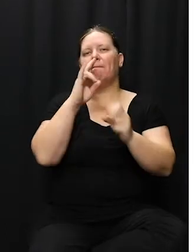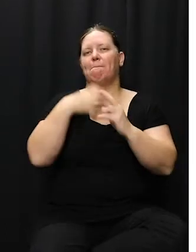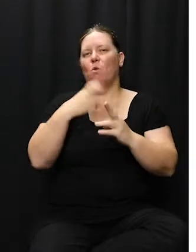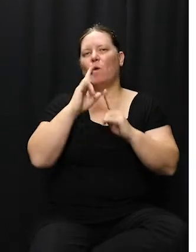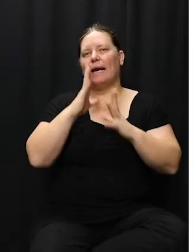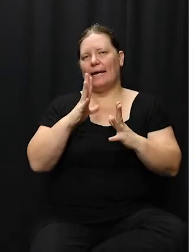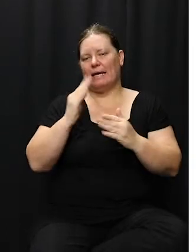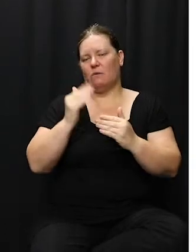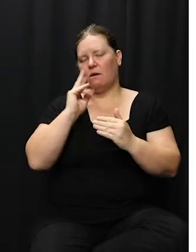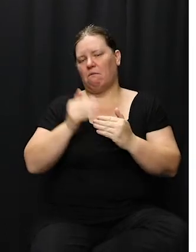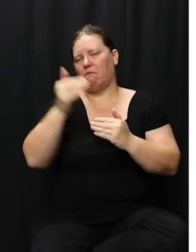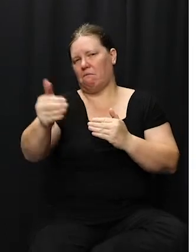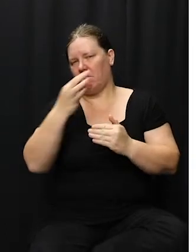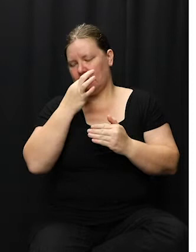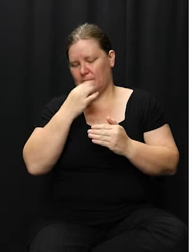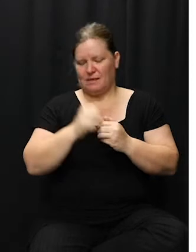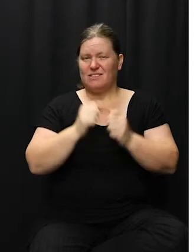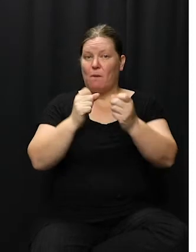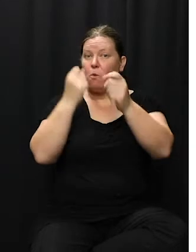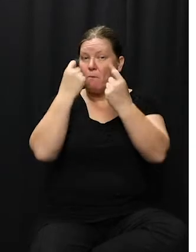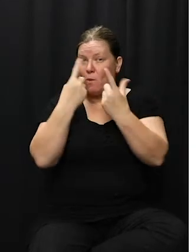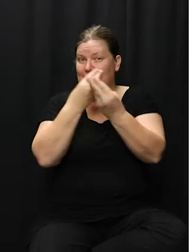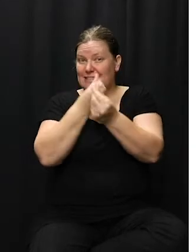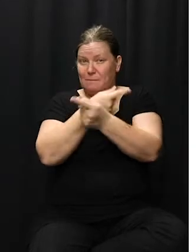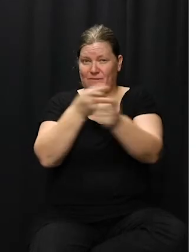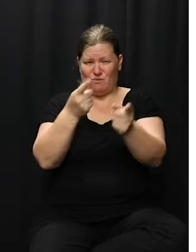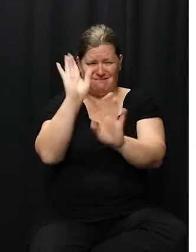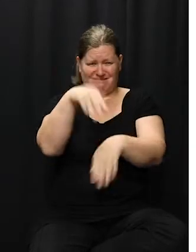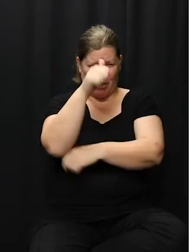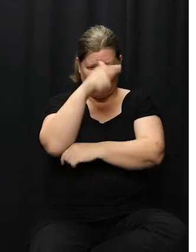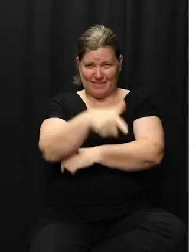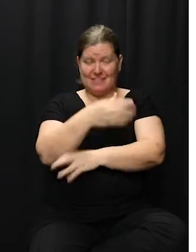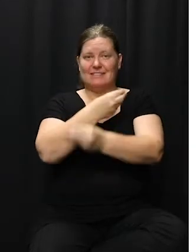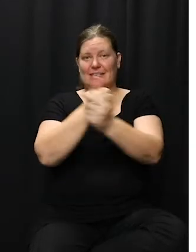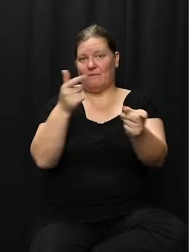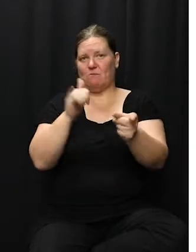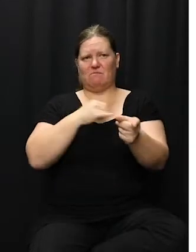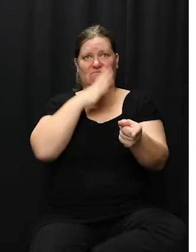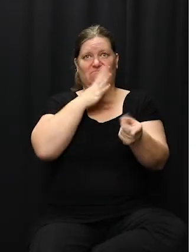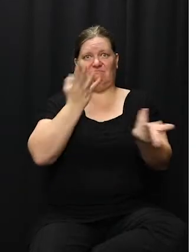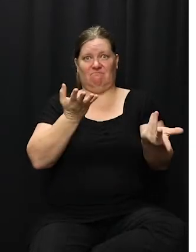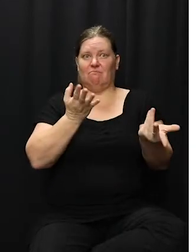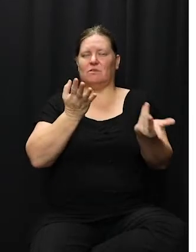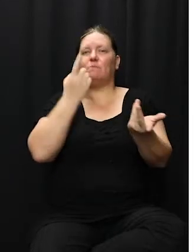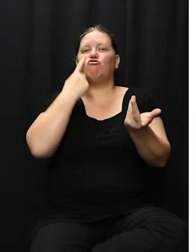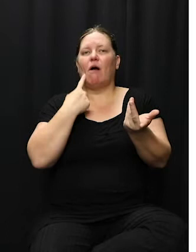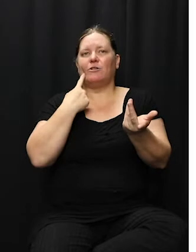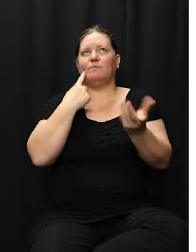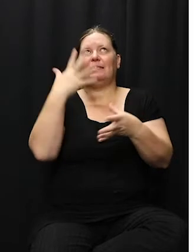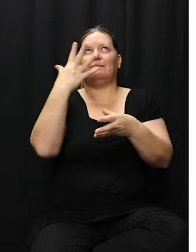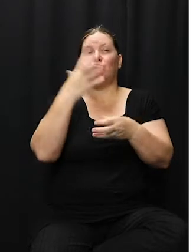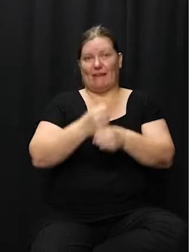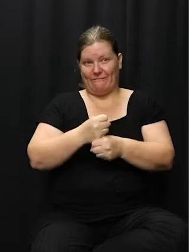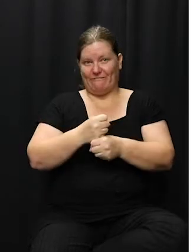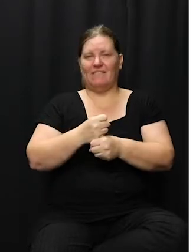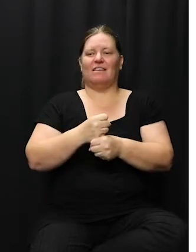So it'll be a little bit clearer when I move on. So I know some of you know nothing about this and some of you already know this, and so